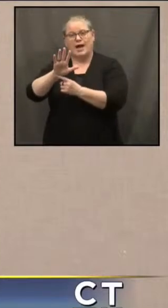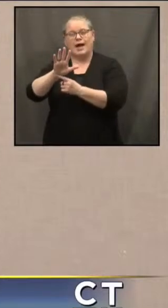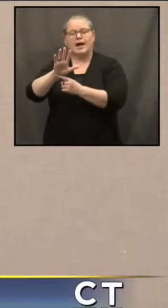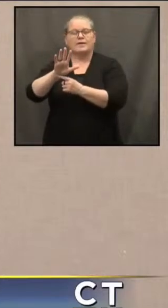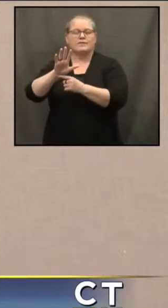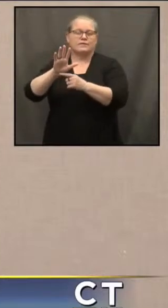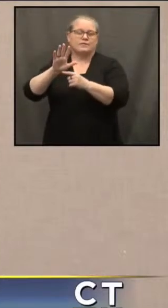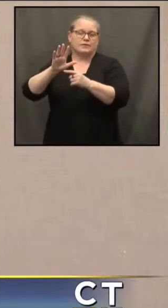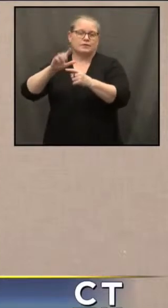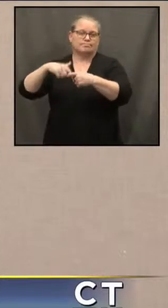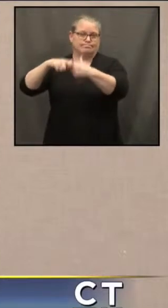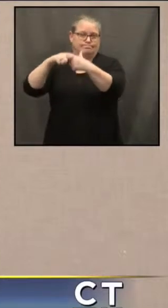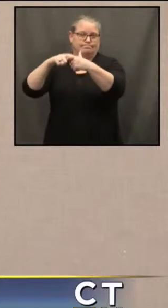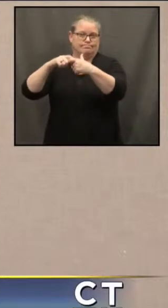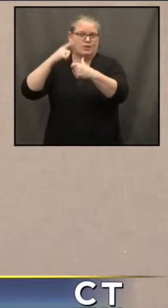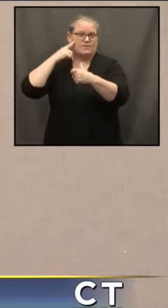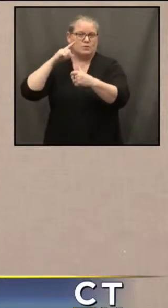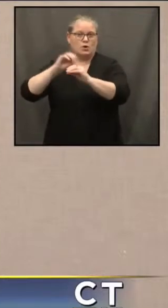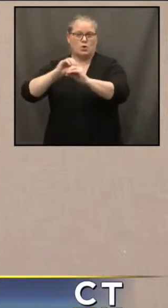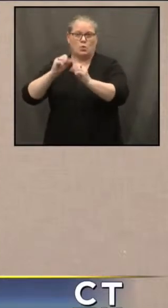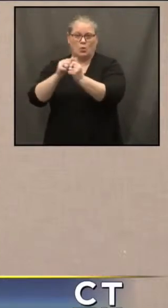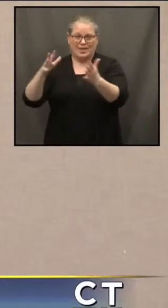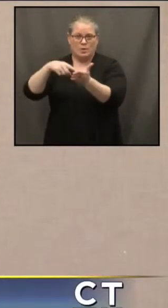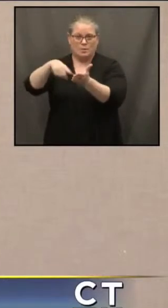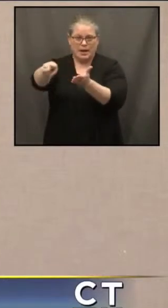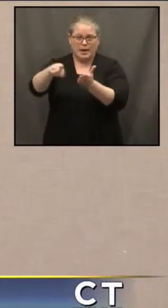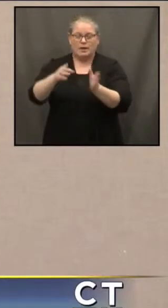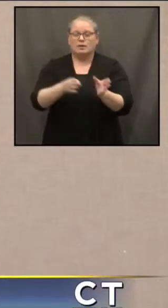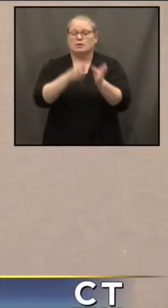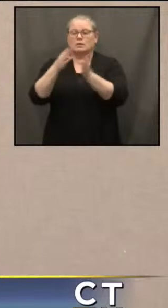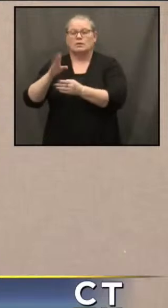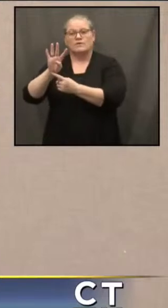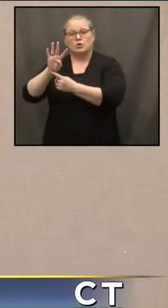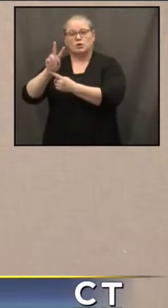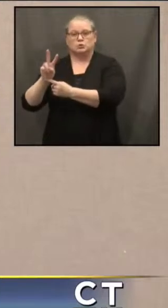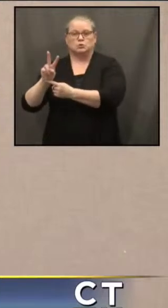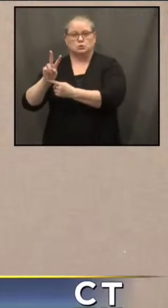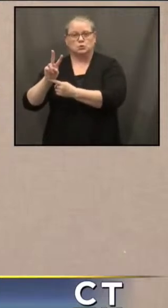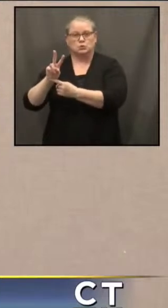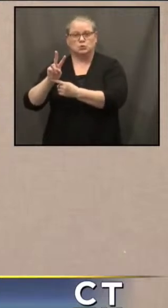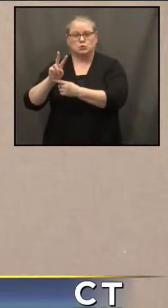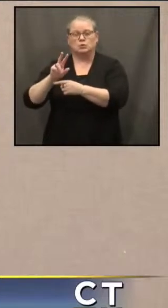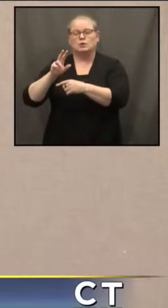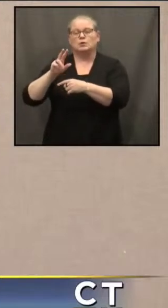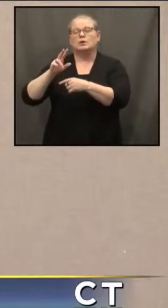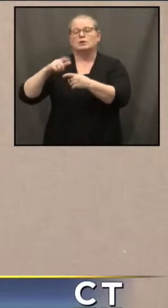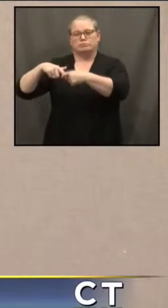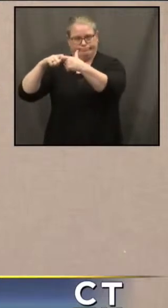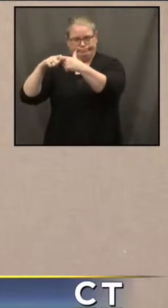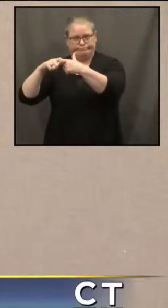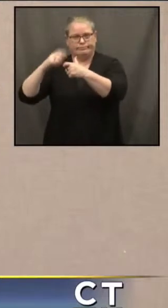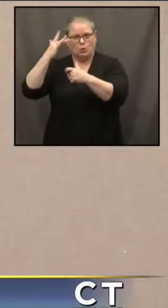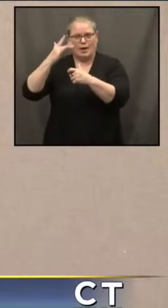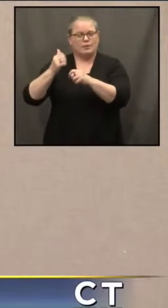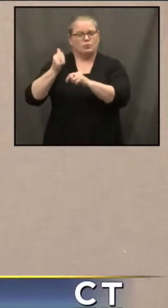42 are in the process of being placed on unpaid leave due to refusal to comply. And we continue to have